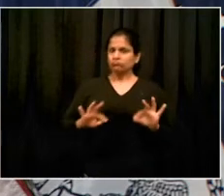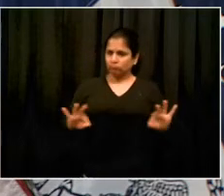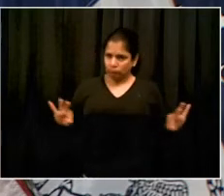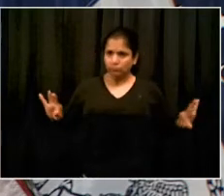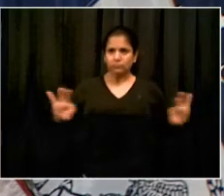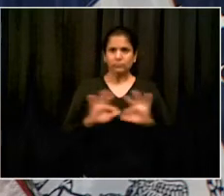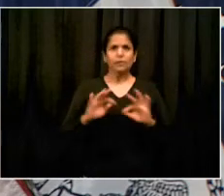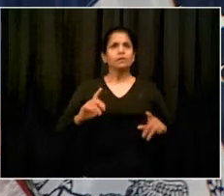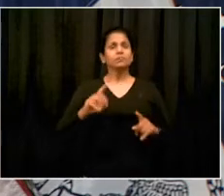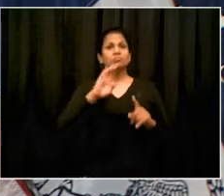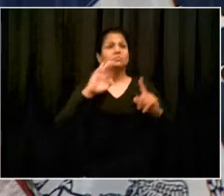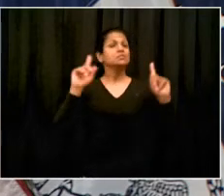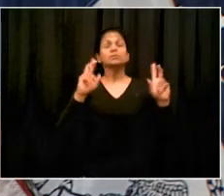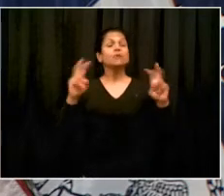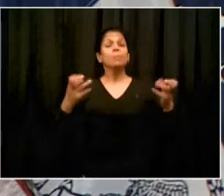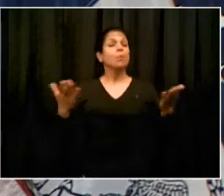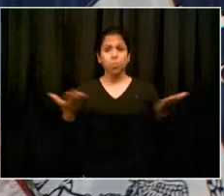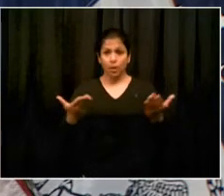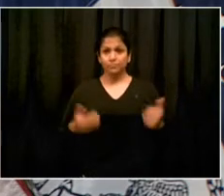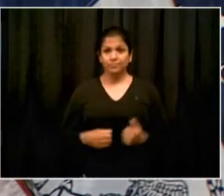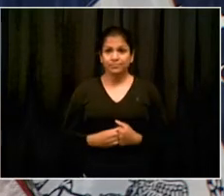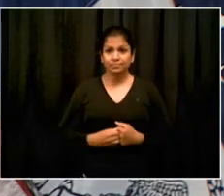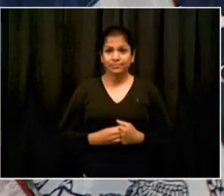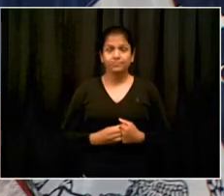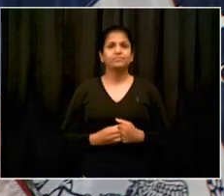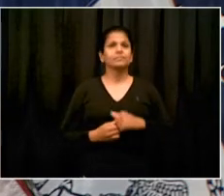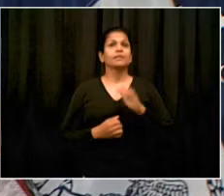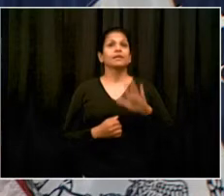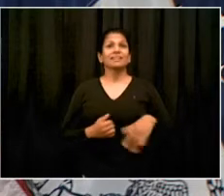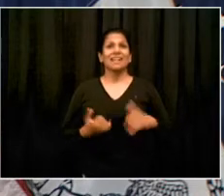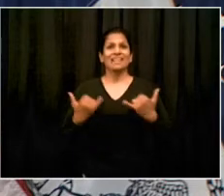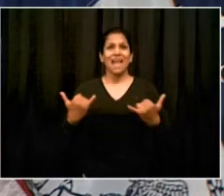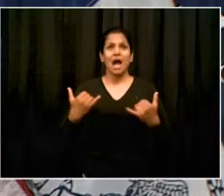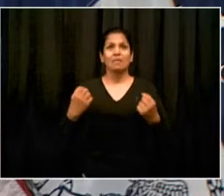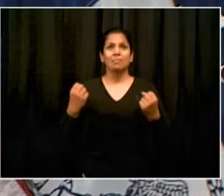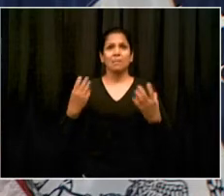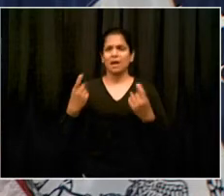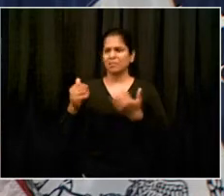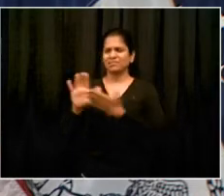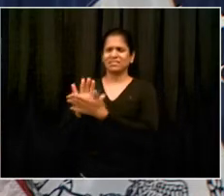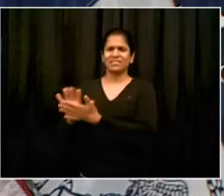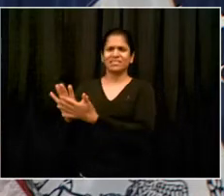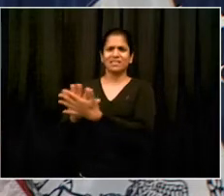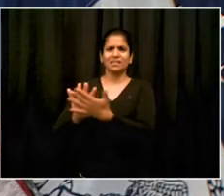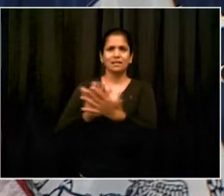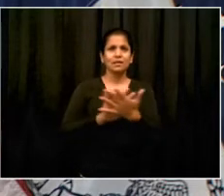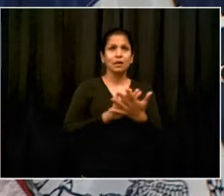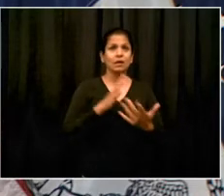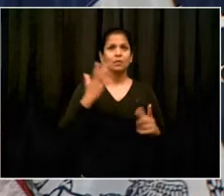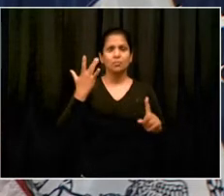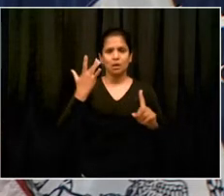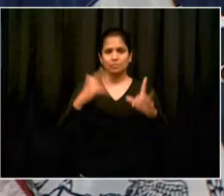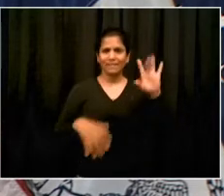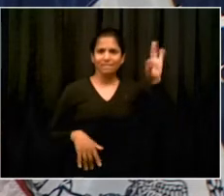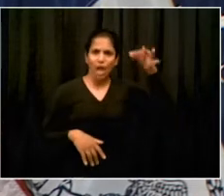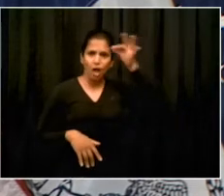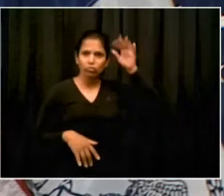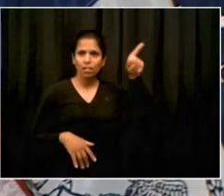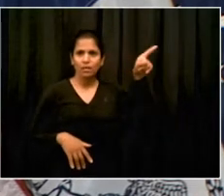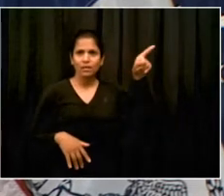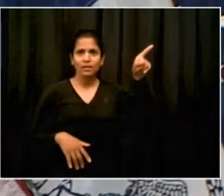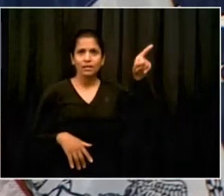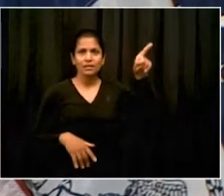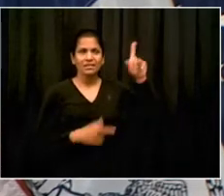some real lack of clarity because of what's happening on the federal level. So the census, we have here